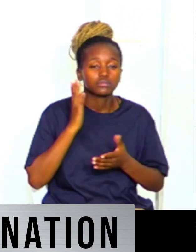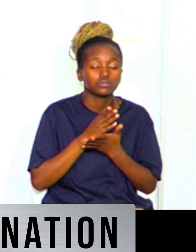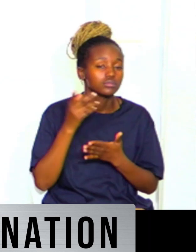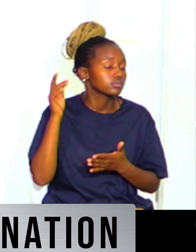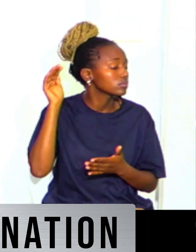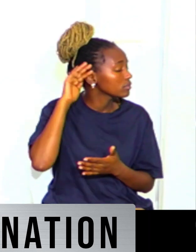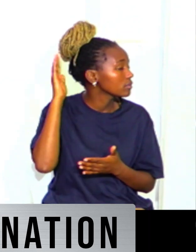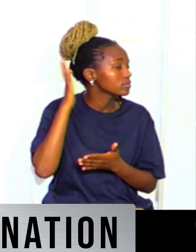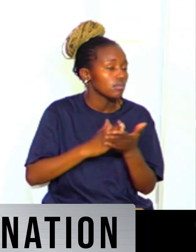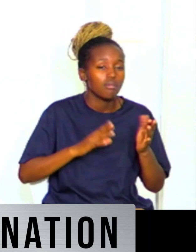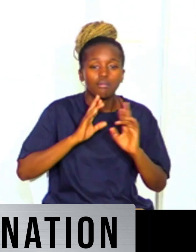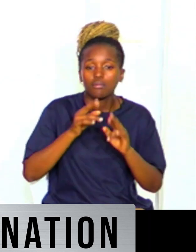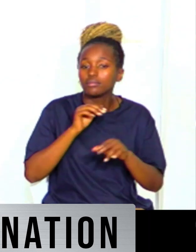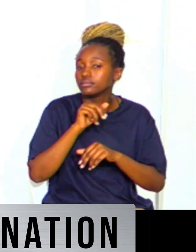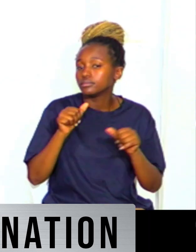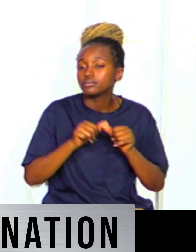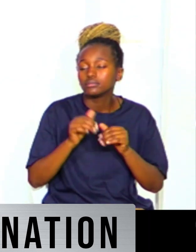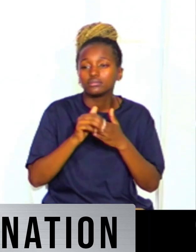seeing a situation where